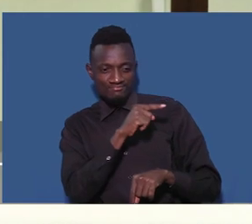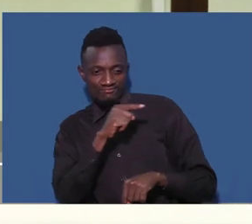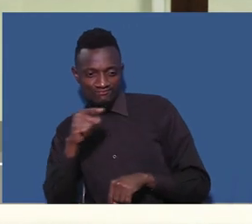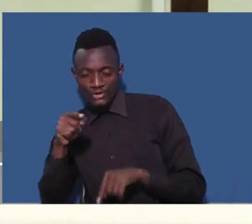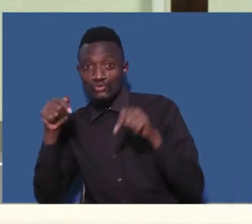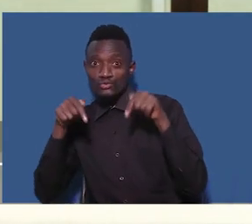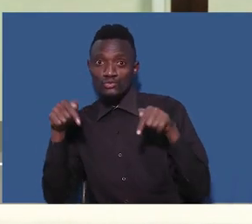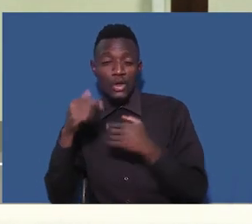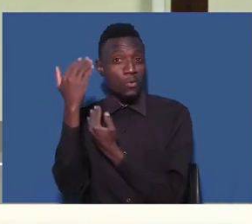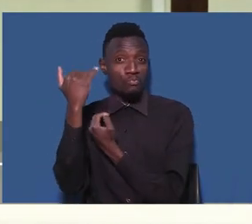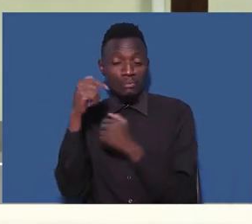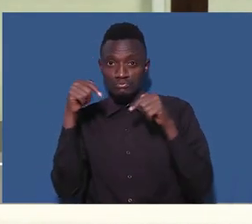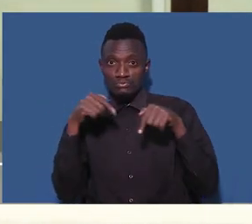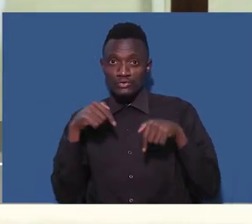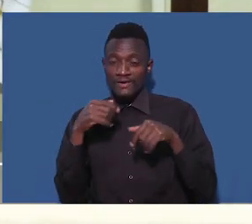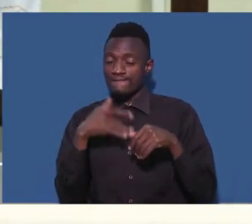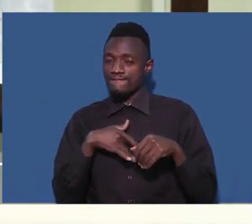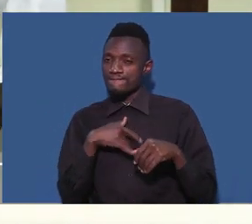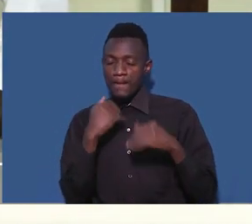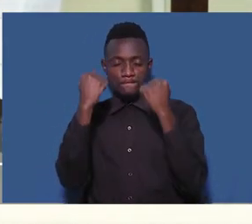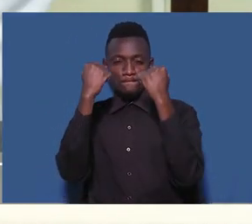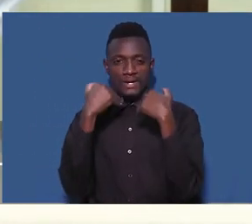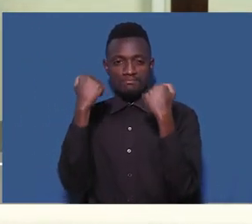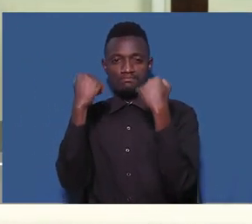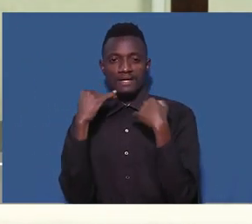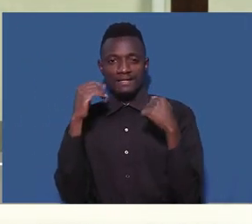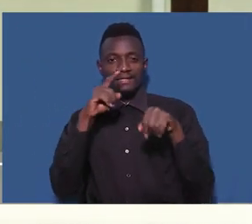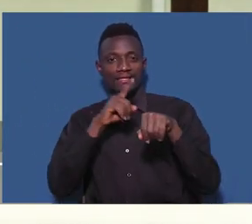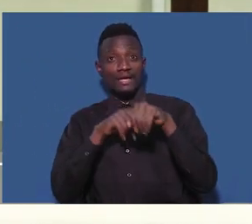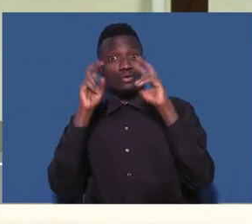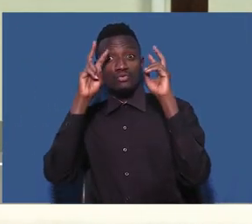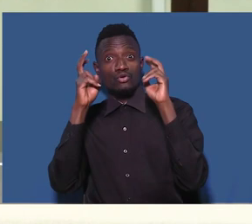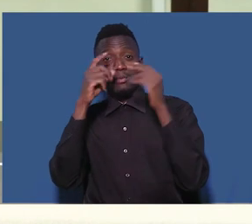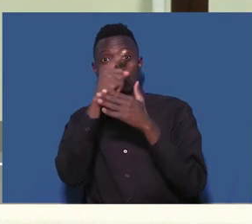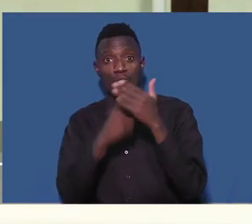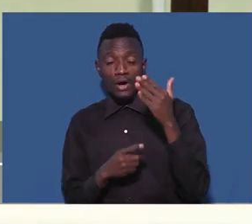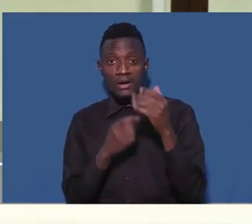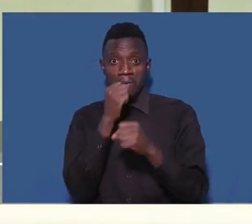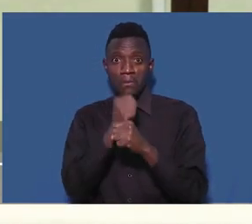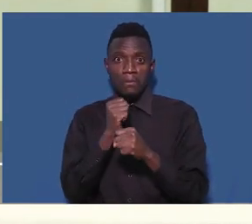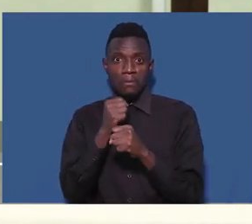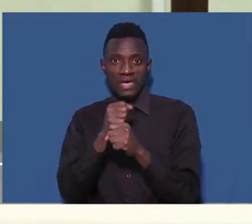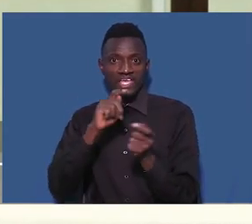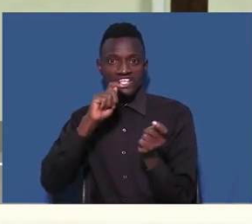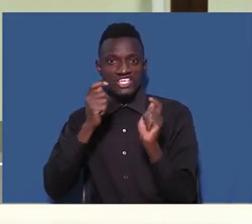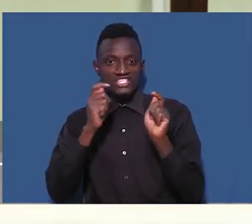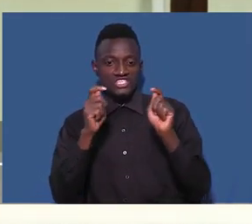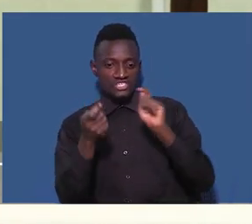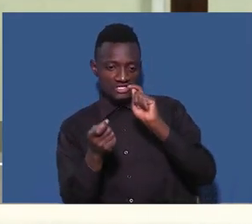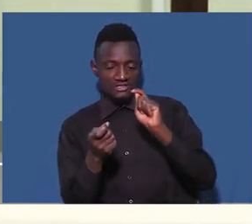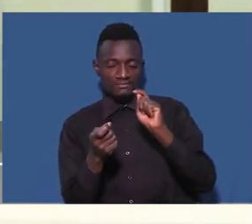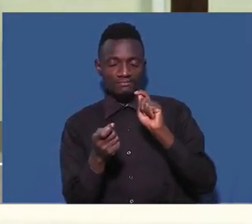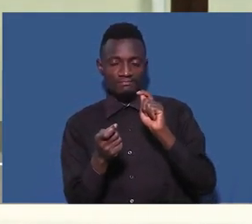shall be blessed as we look at the subject on making necessary adjustments.